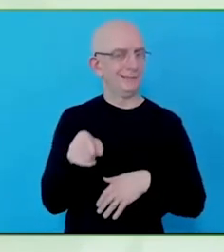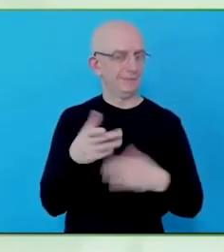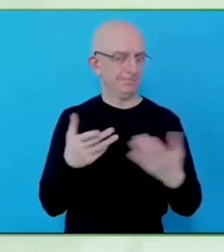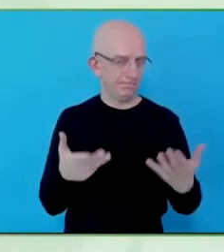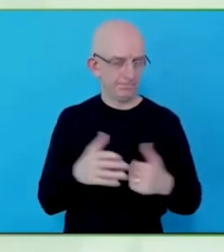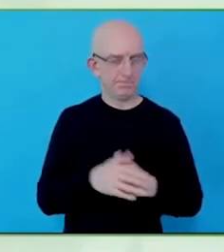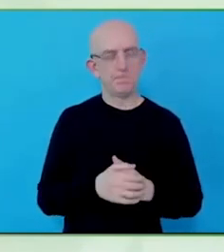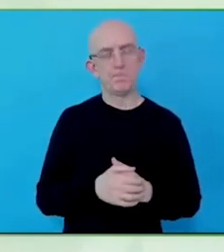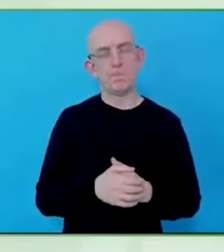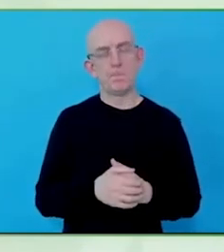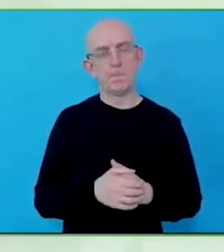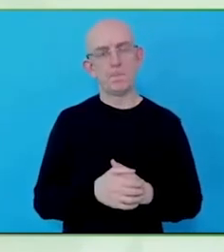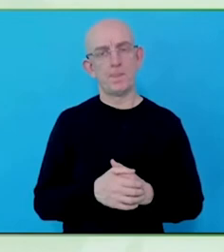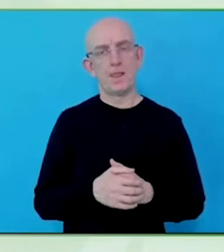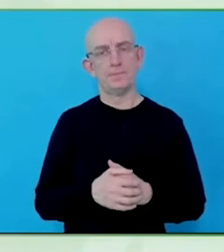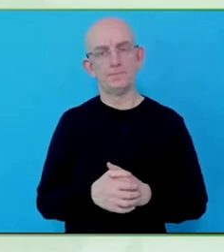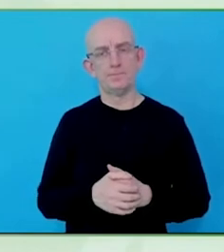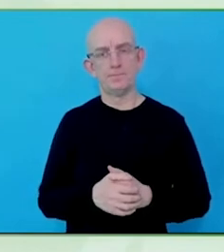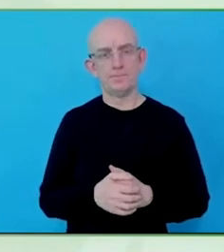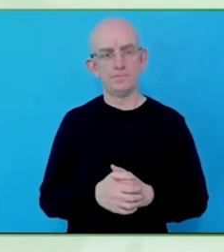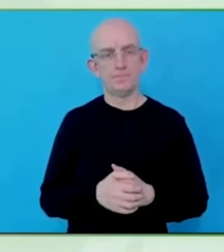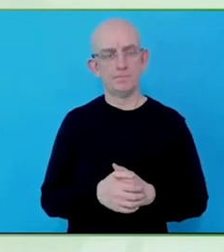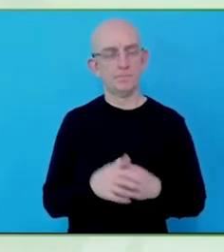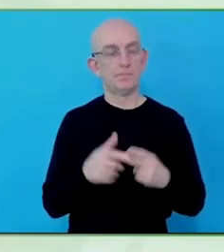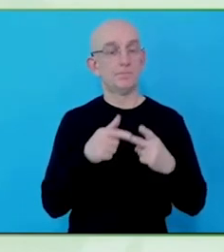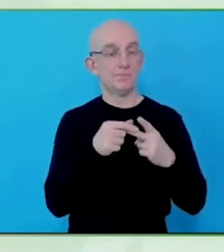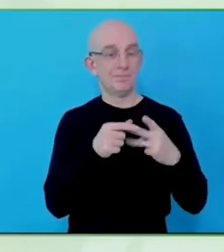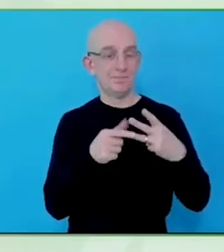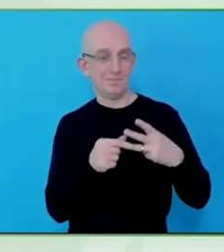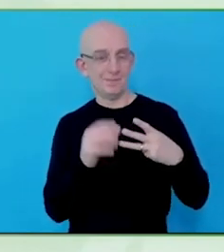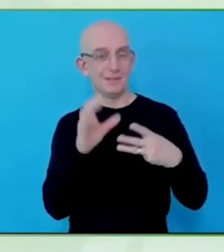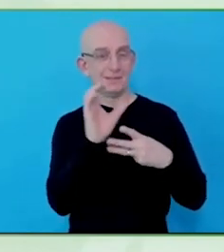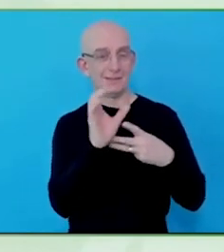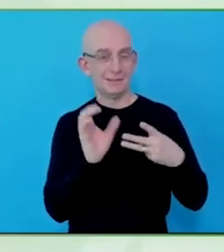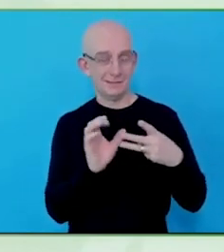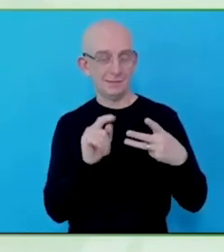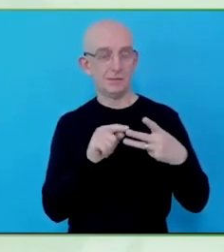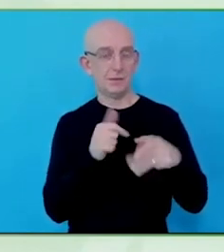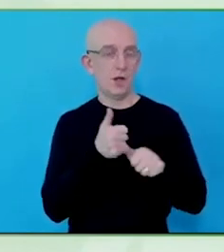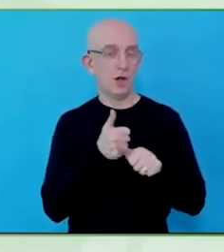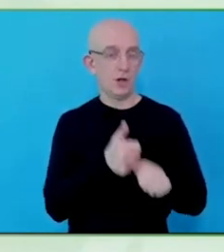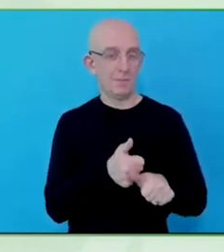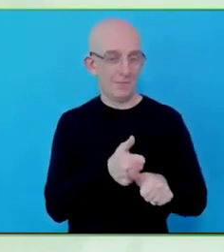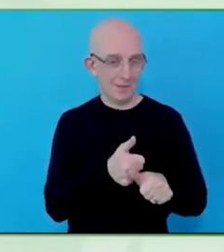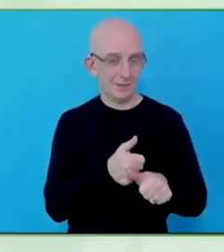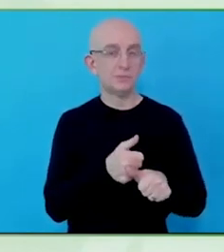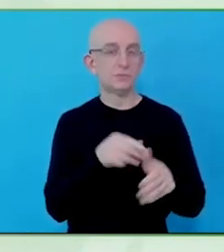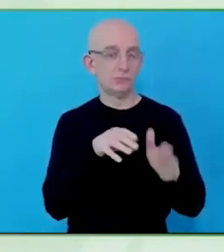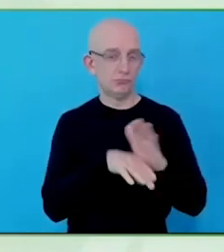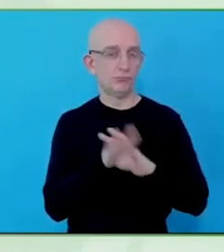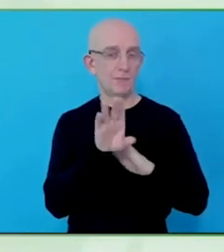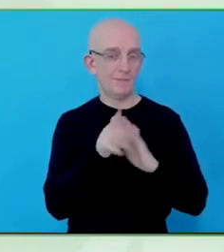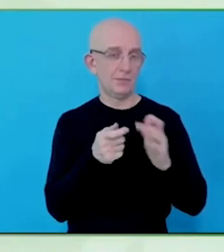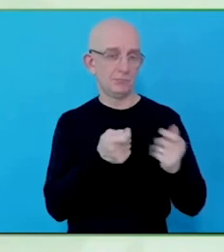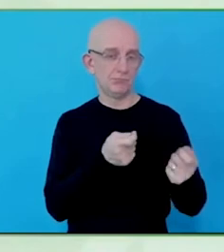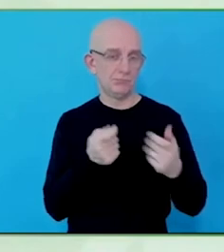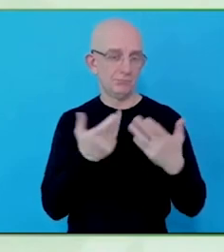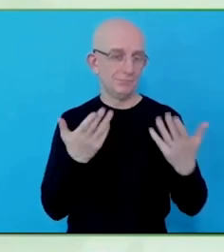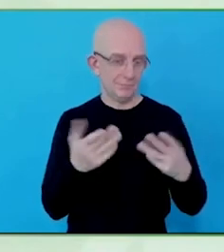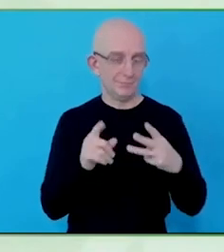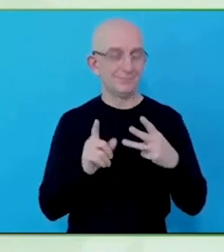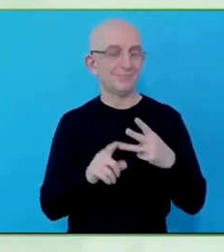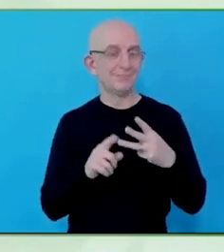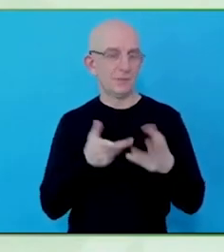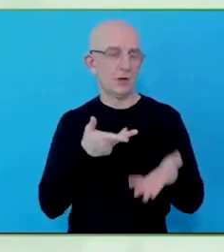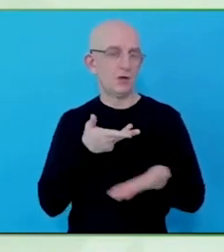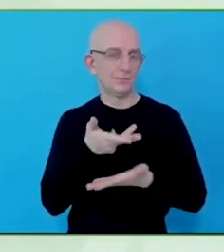employment for people with disabilities. There's tremendous opportunity in this new market. And that cycles back to where I opened,